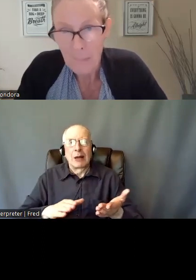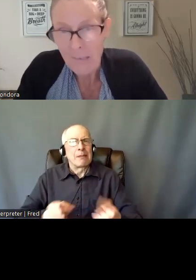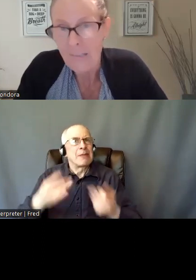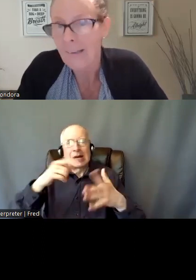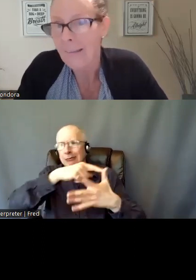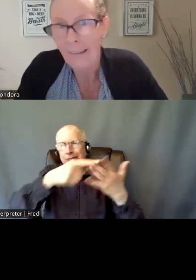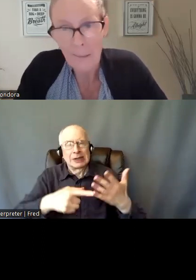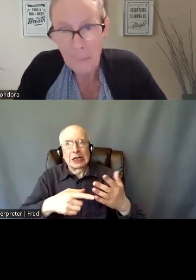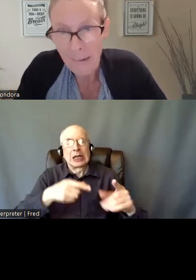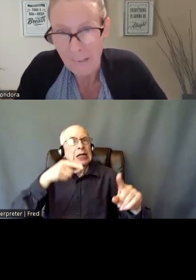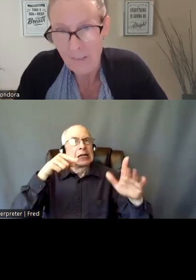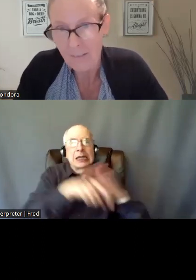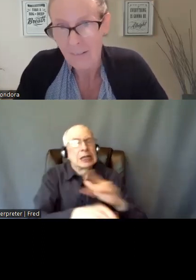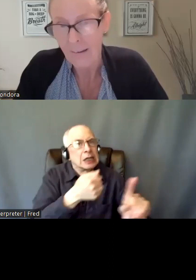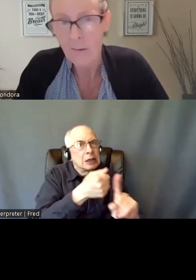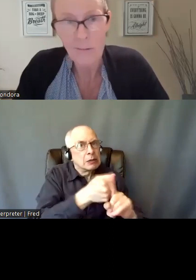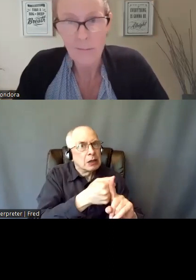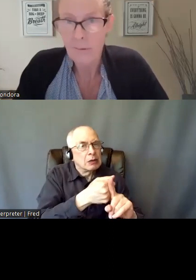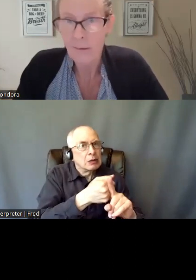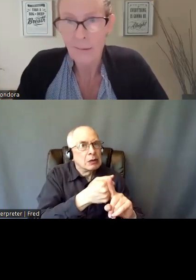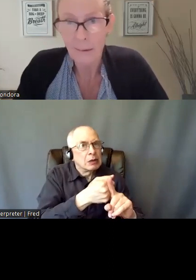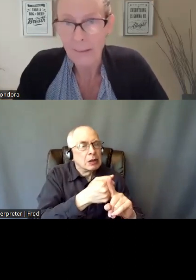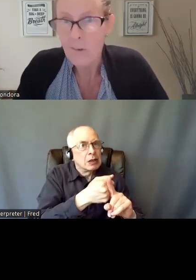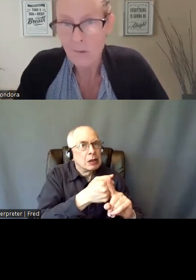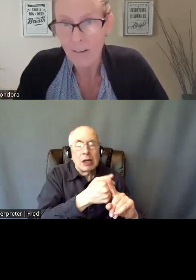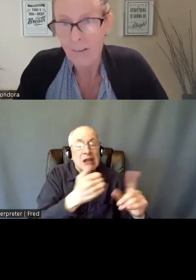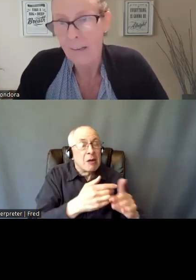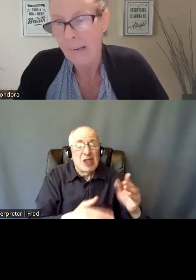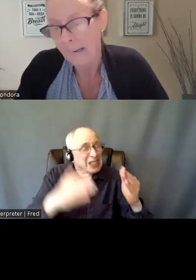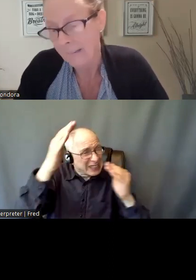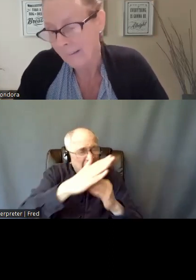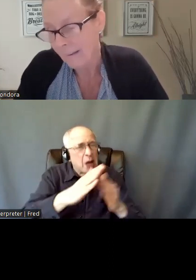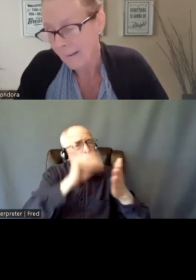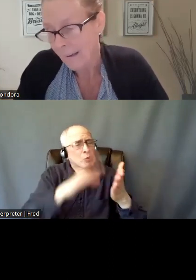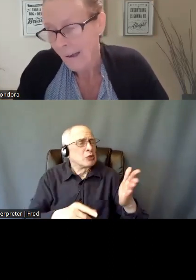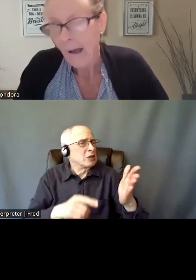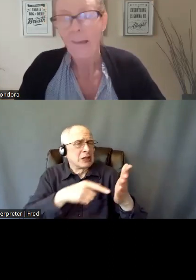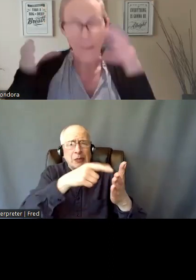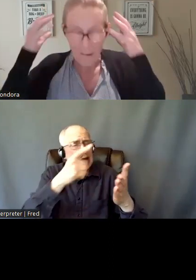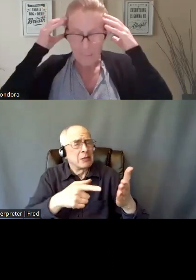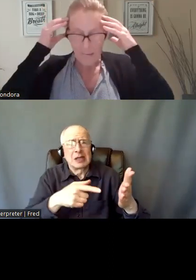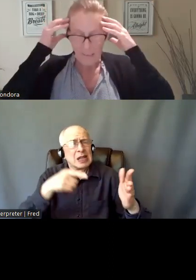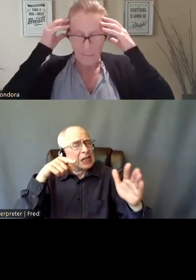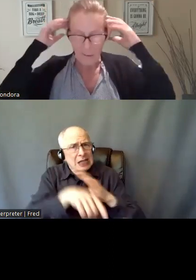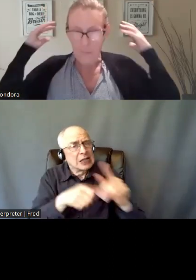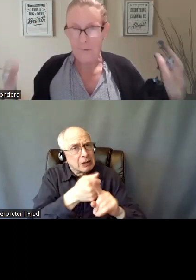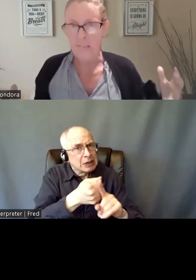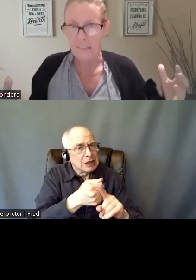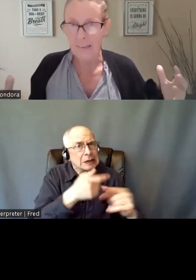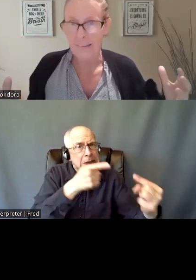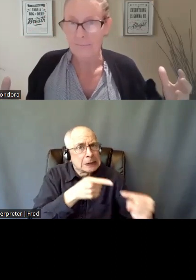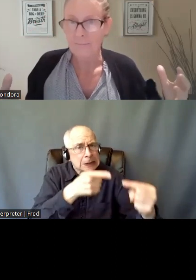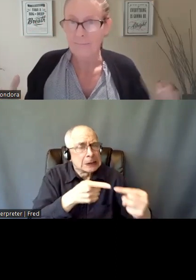of the best and the brightest, okay, who can really struggle. And I found myself, I